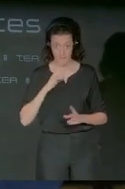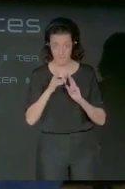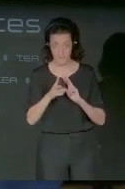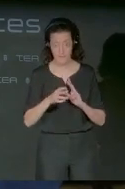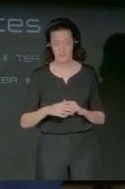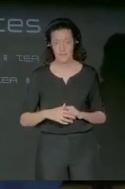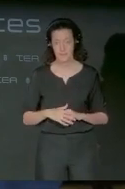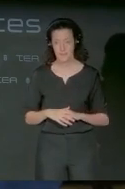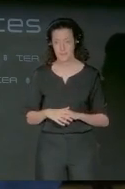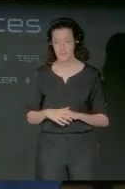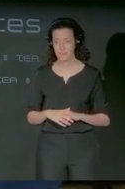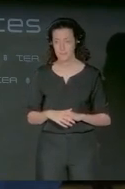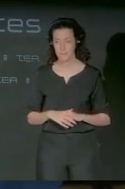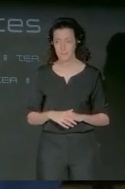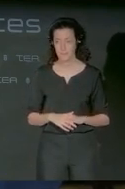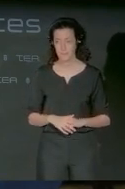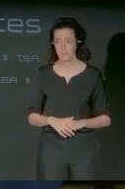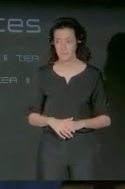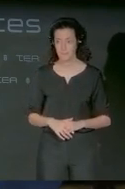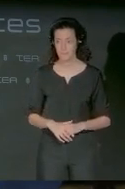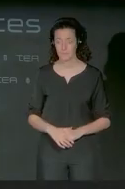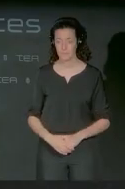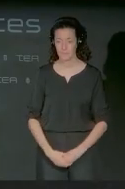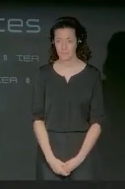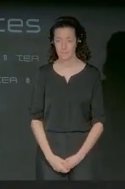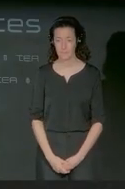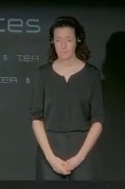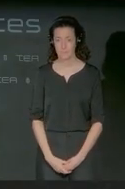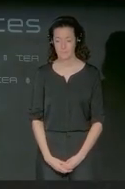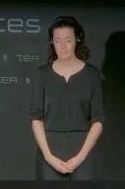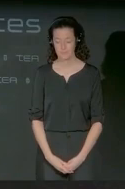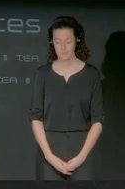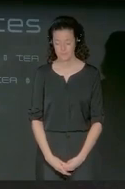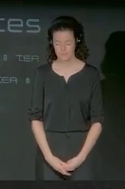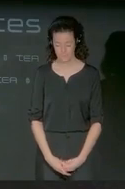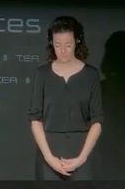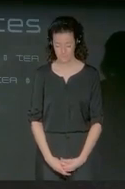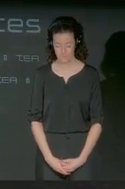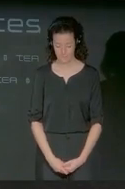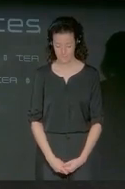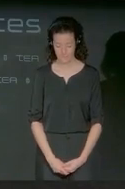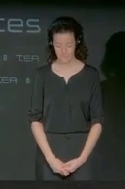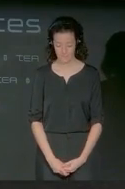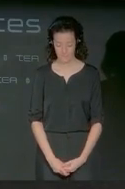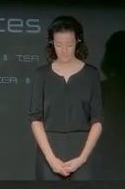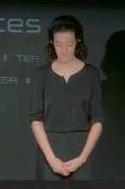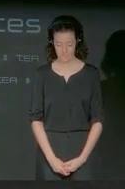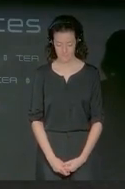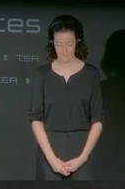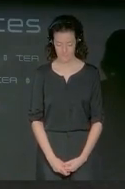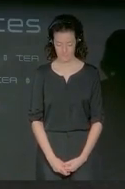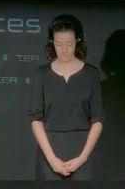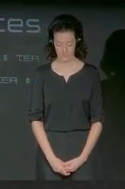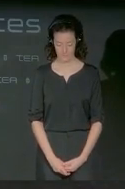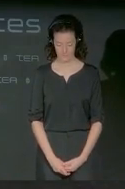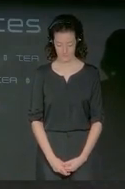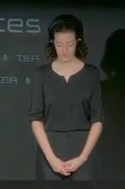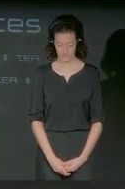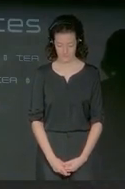One of the questions that I came up with when I was looking at the presentation on the difficulty of getting the industry to engage with